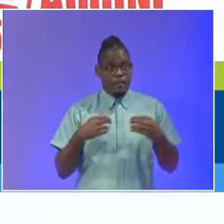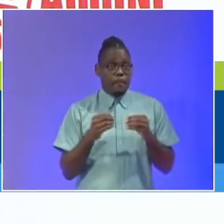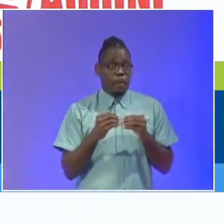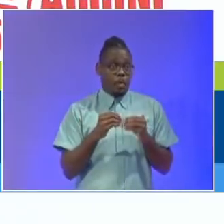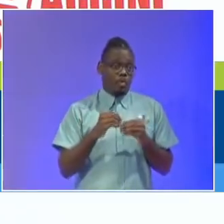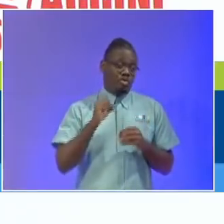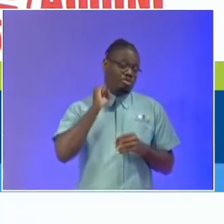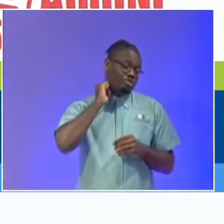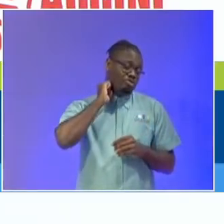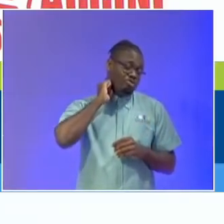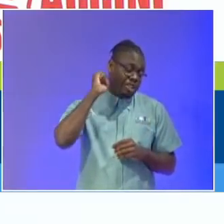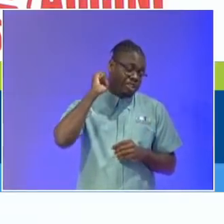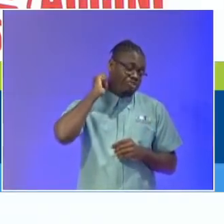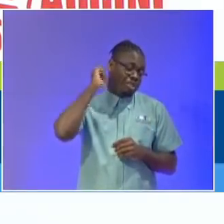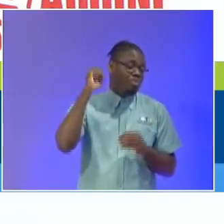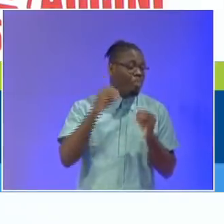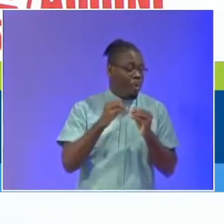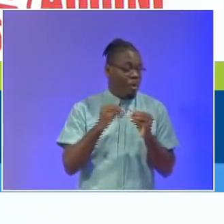workers.